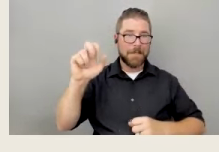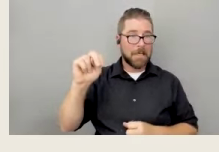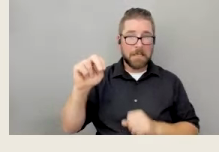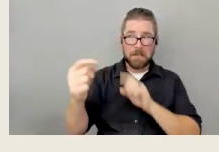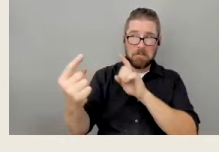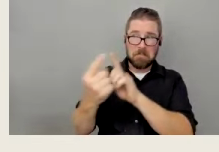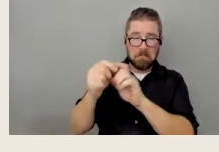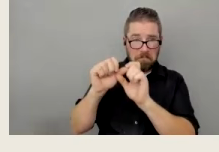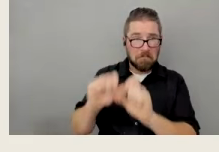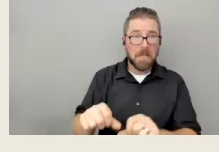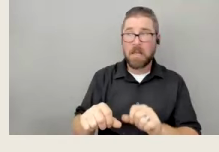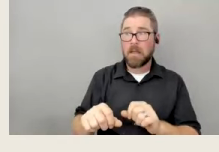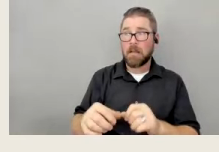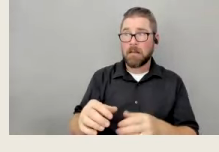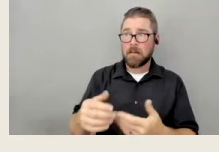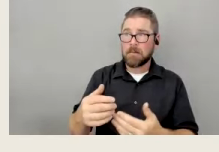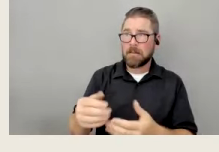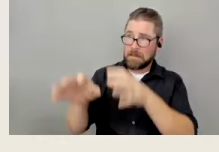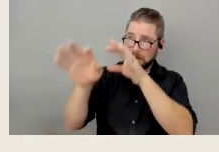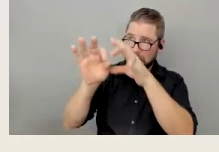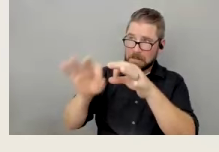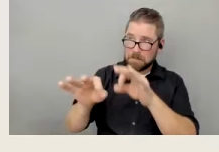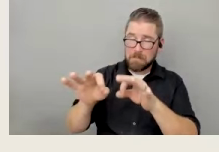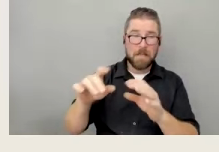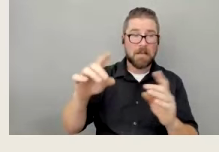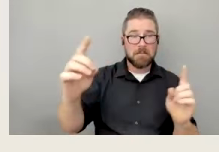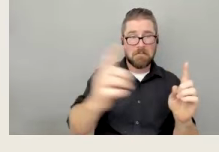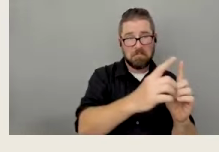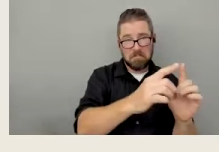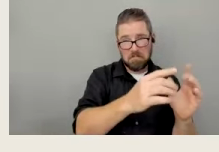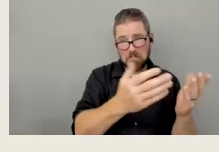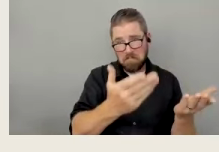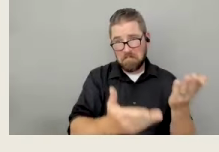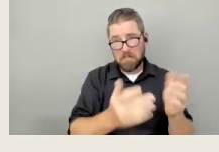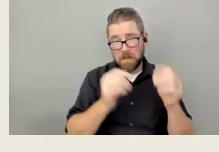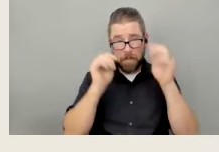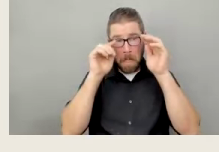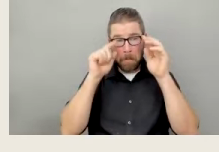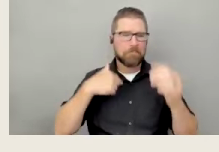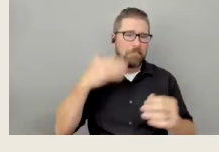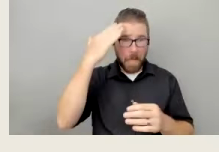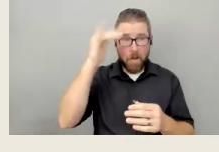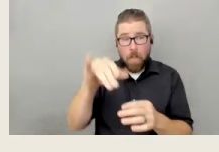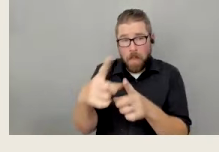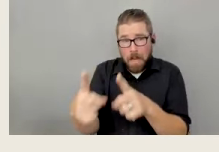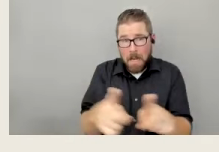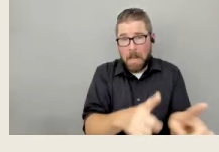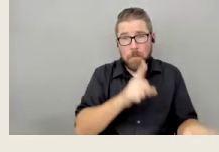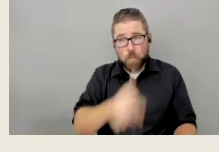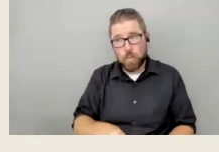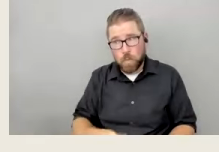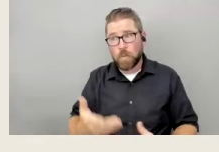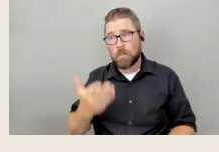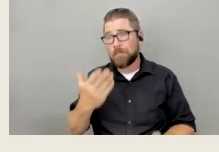have other conversations. I get that happens, and I get that occurs. I get that sometimes it might not